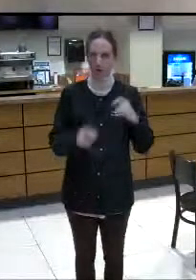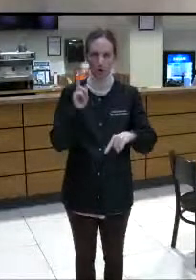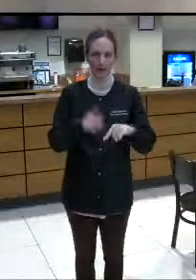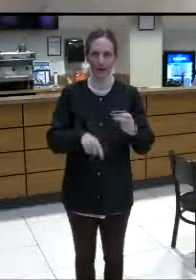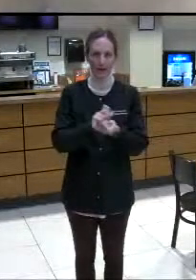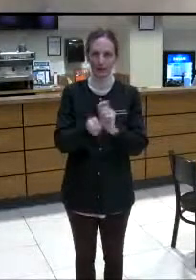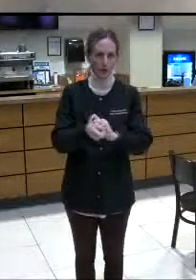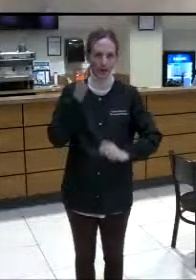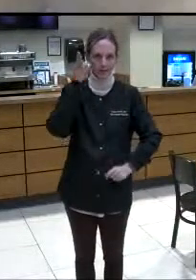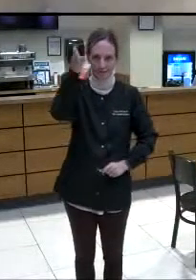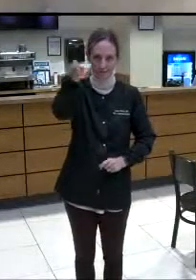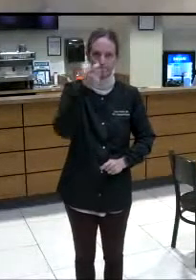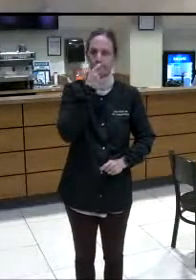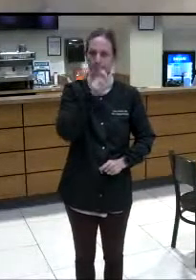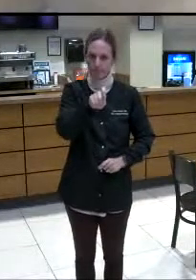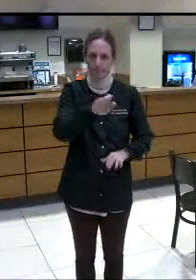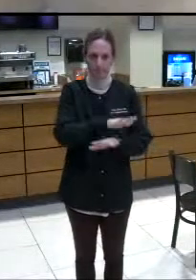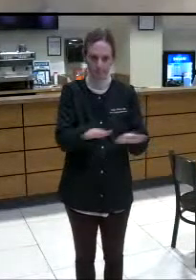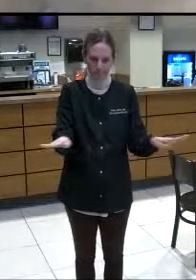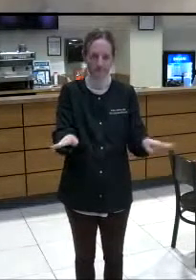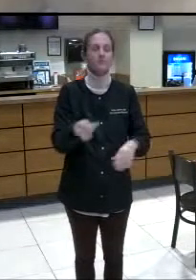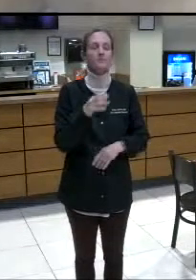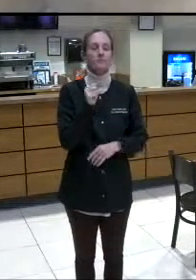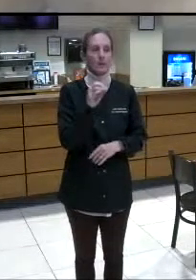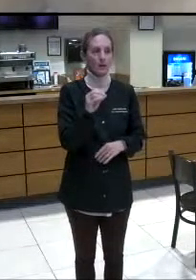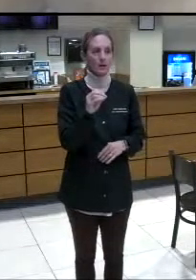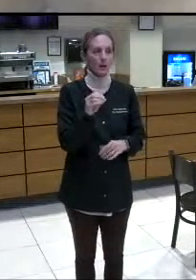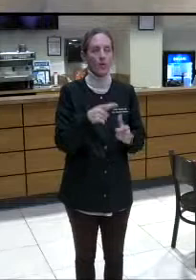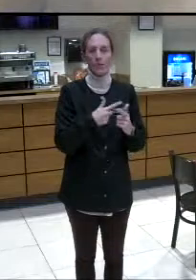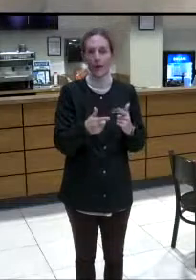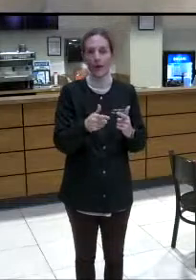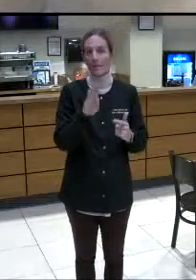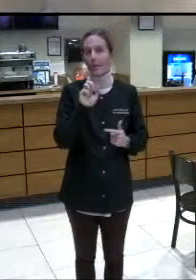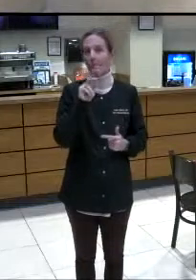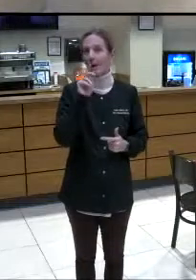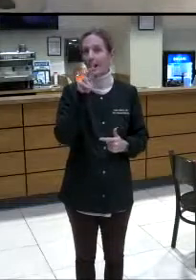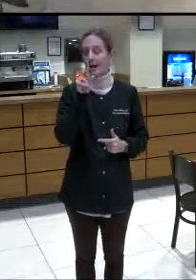Mr. Schuneman and our investment banker can issue the bonds.